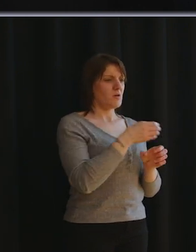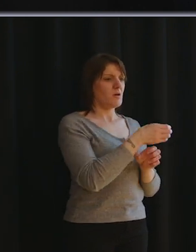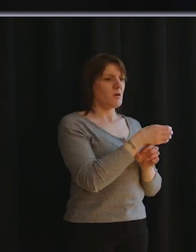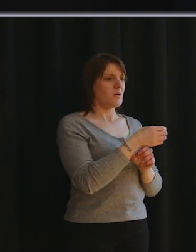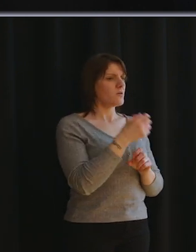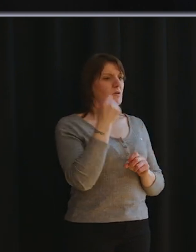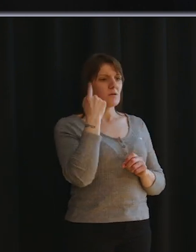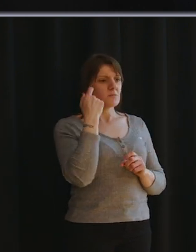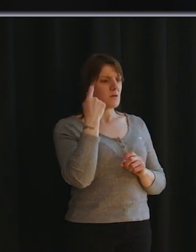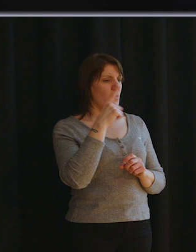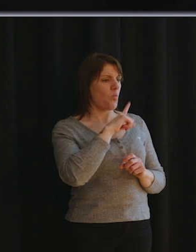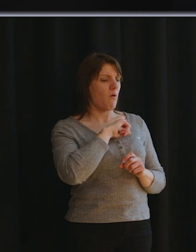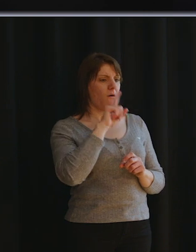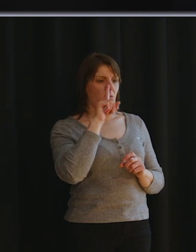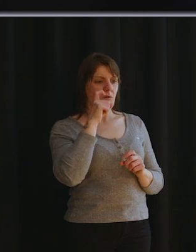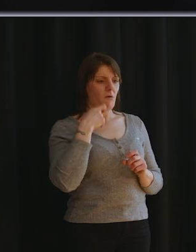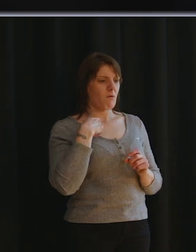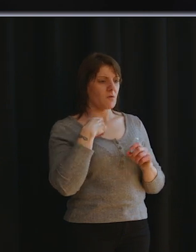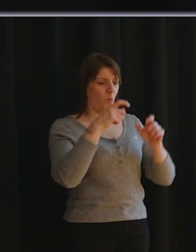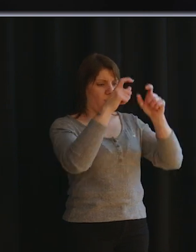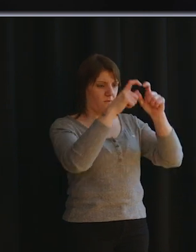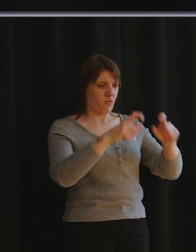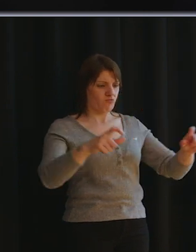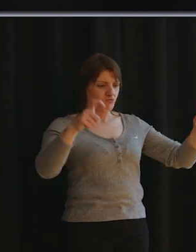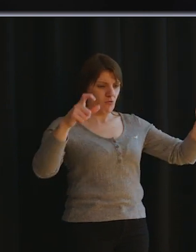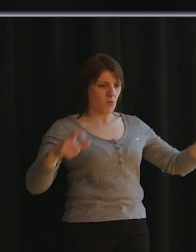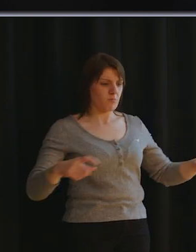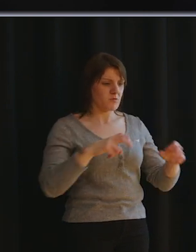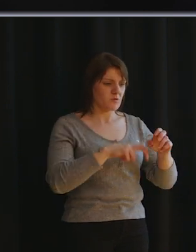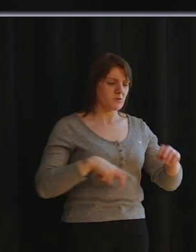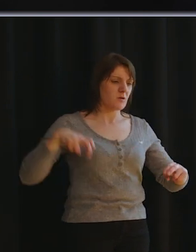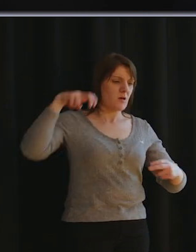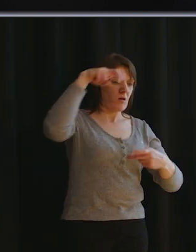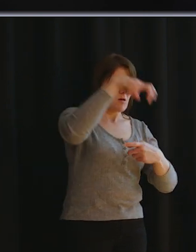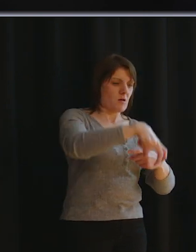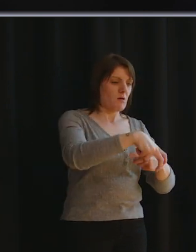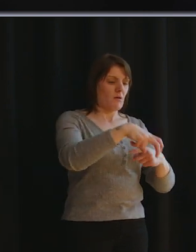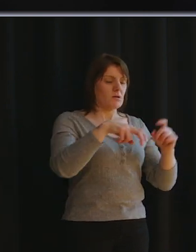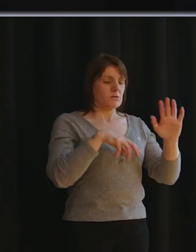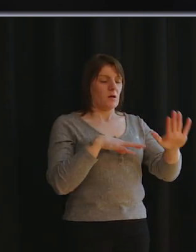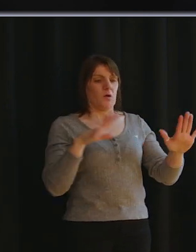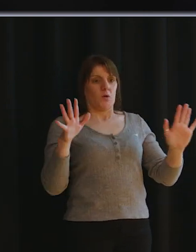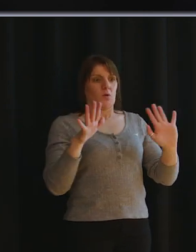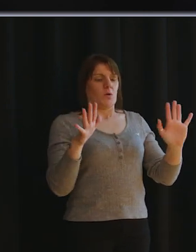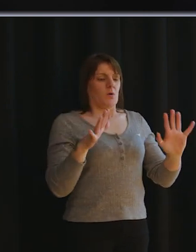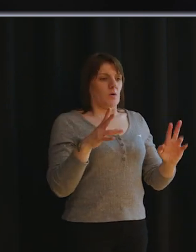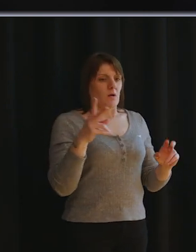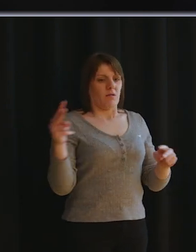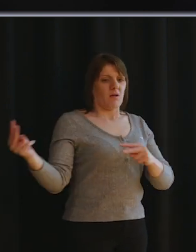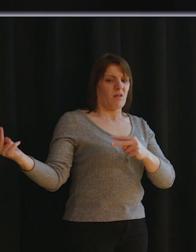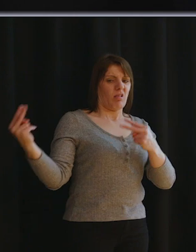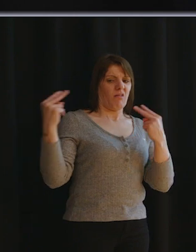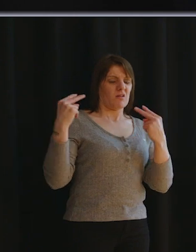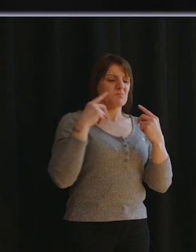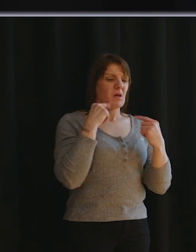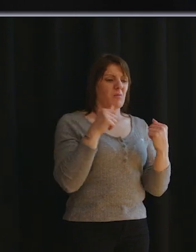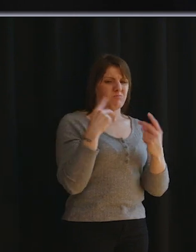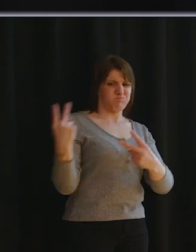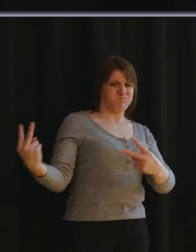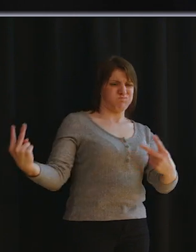allowed to go over the ropes. And so therefore the looks that we got when I'm trying to keep him from going over the